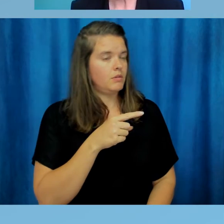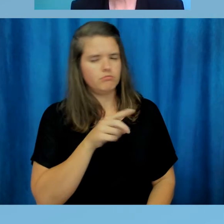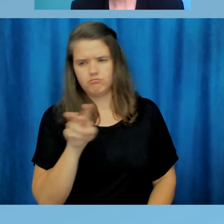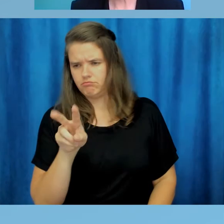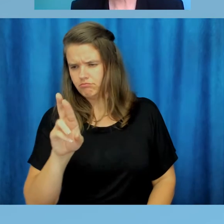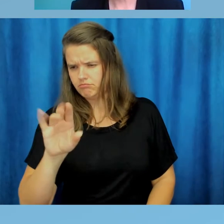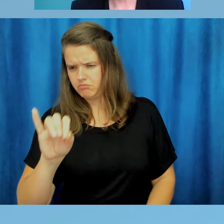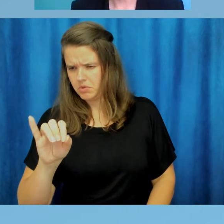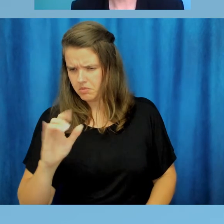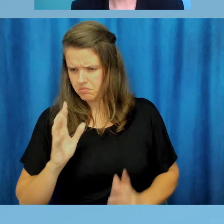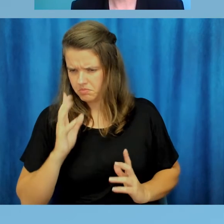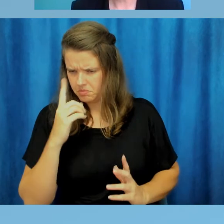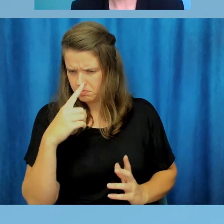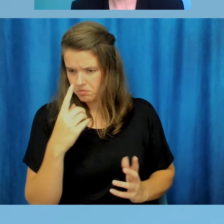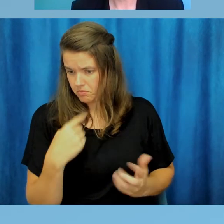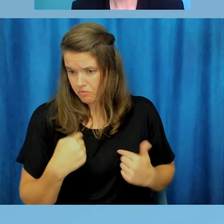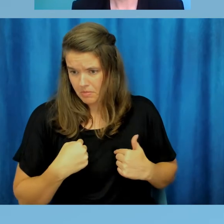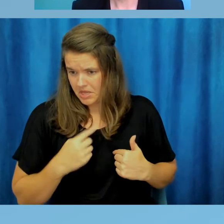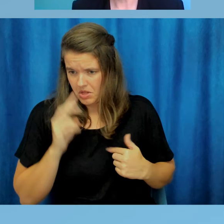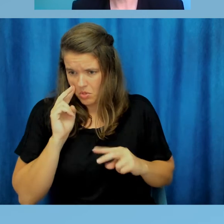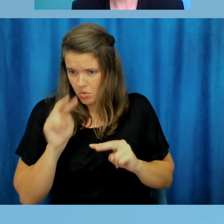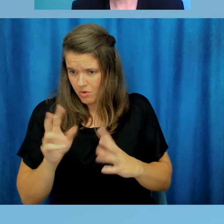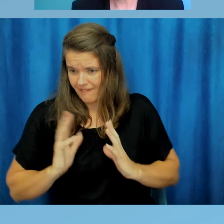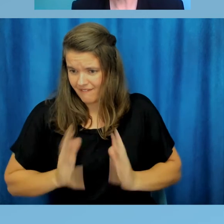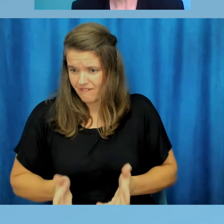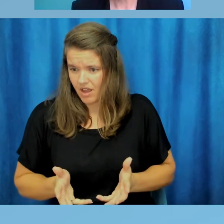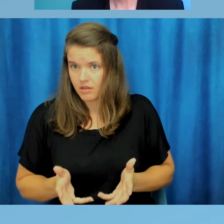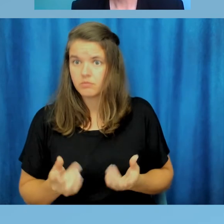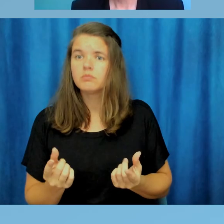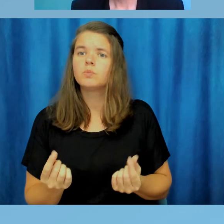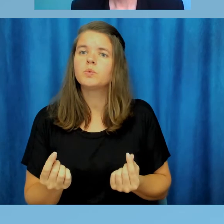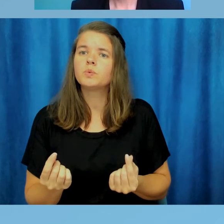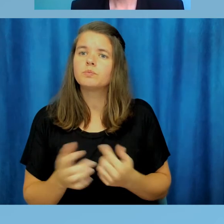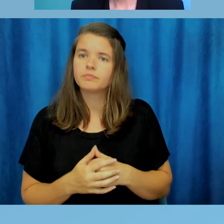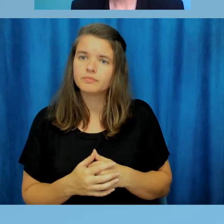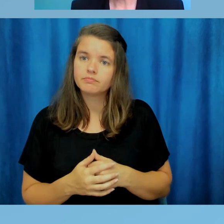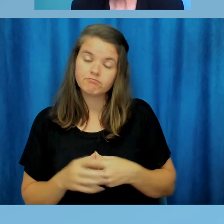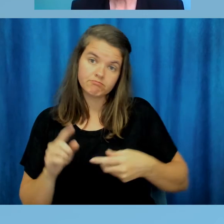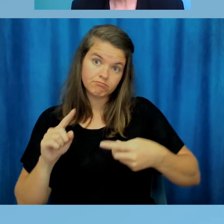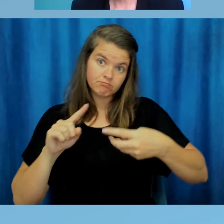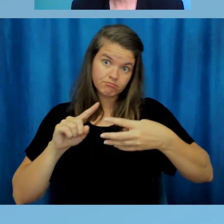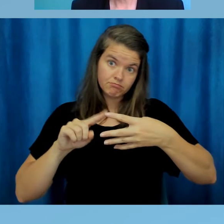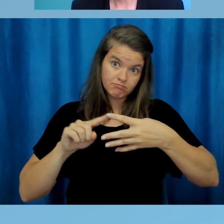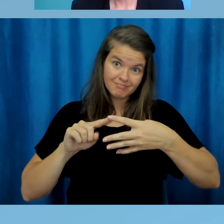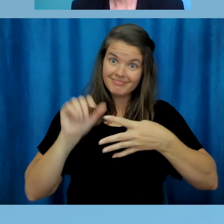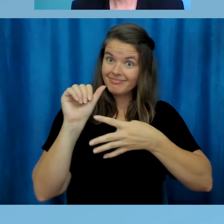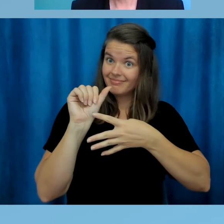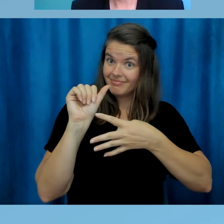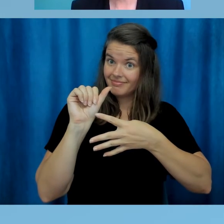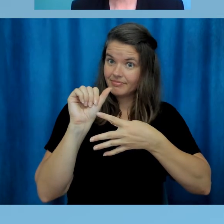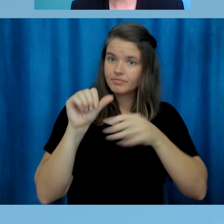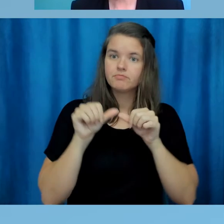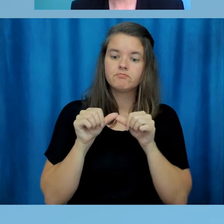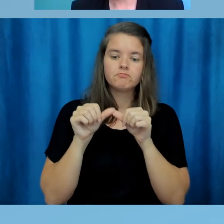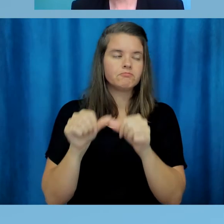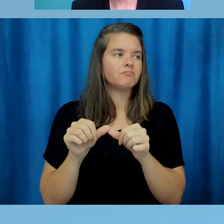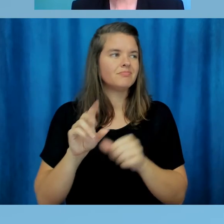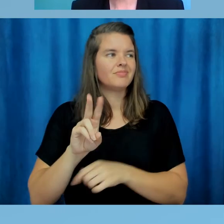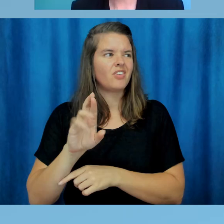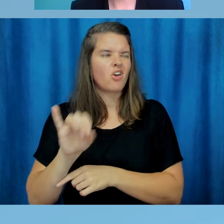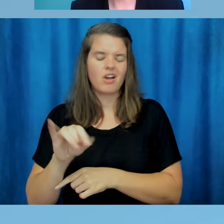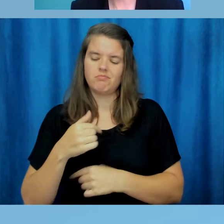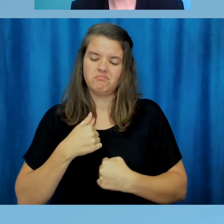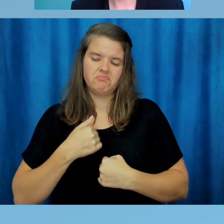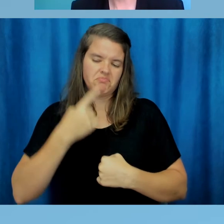the VRI, which seems to be working fine. What do you do? Do you A, continue with using